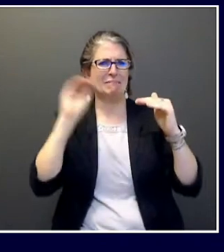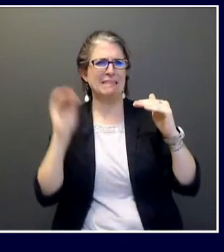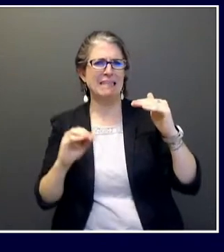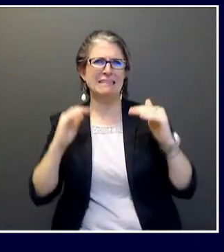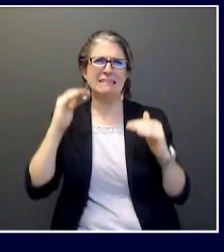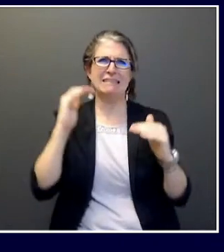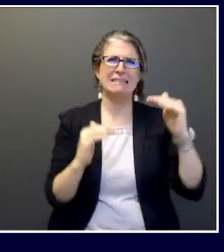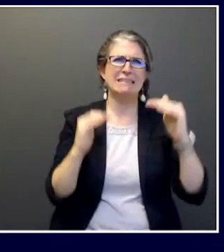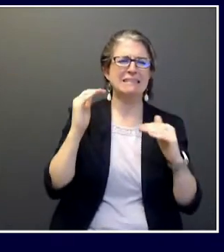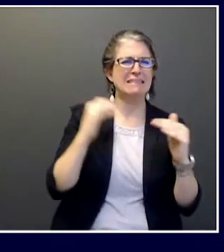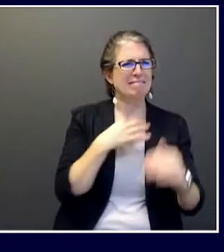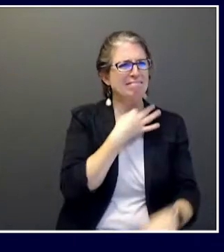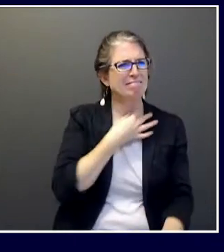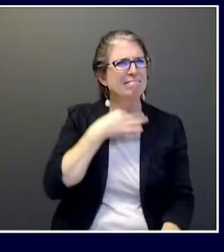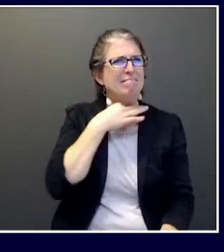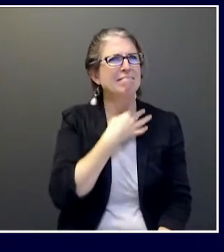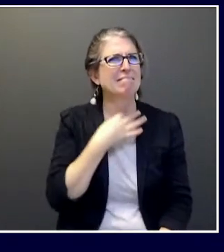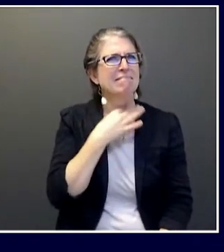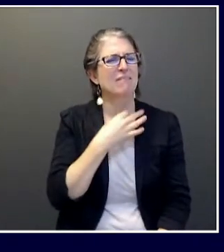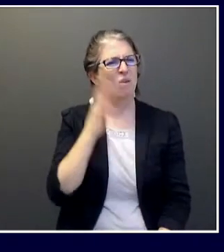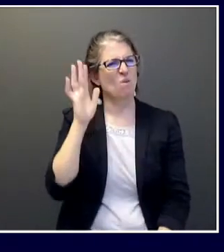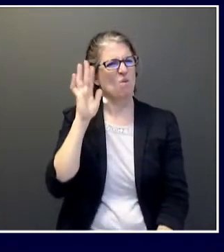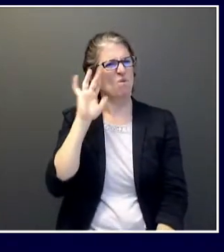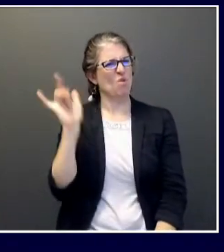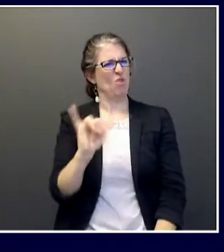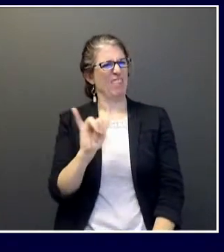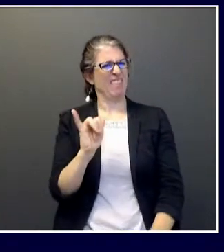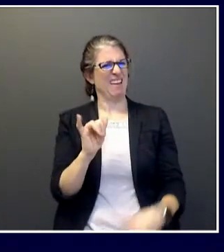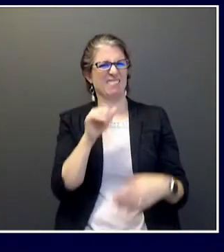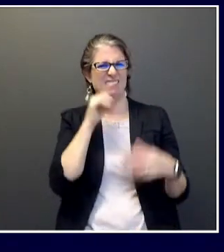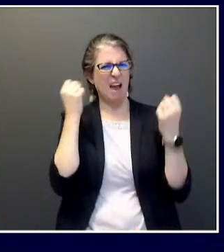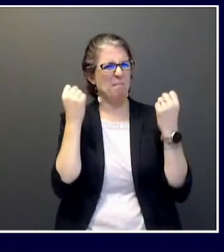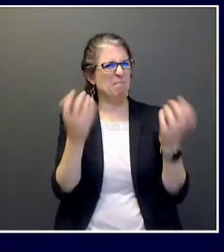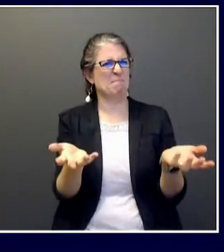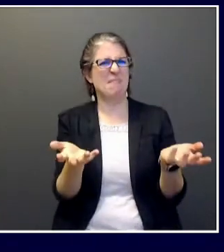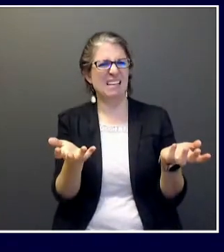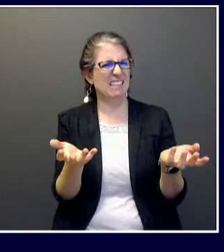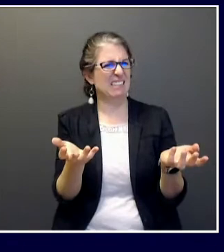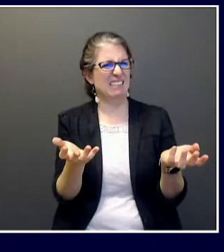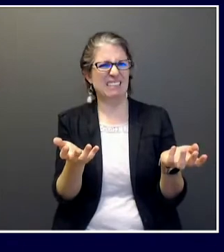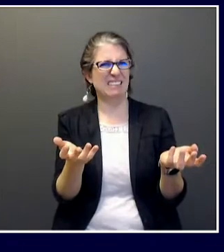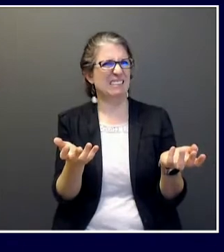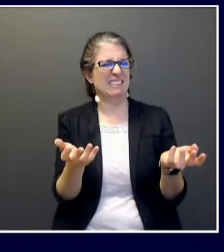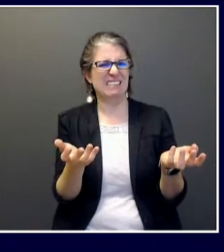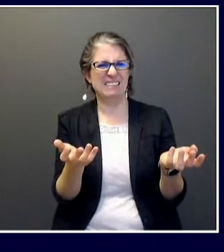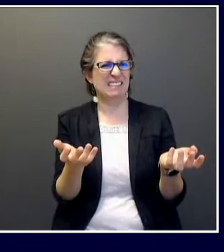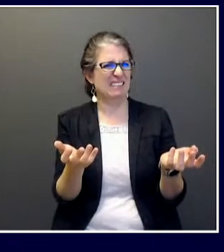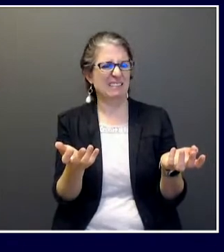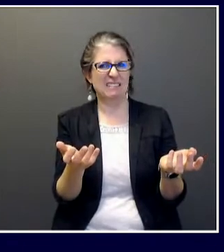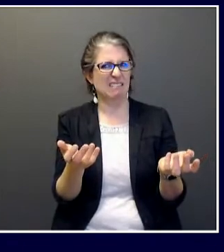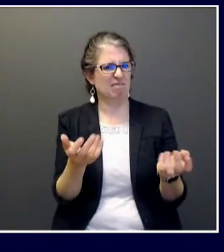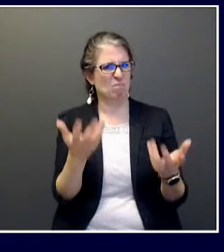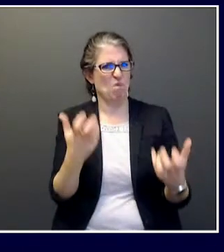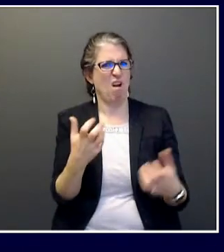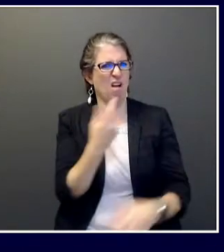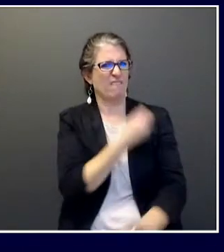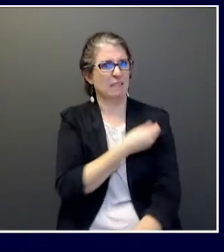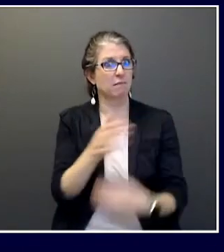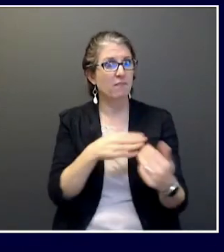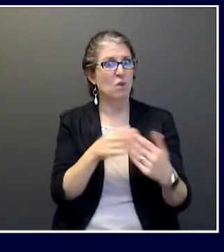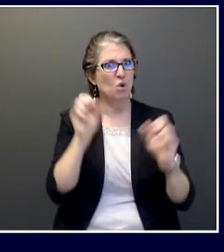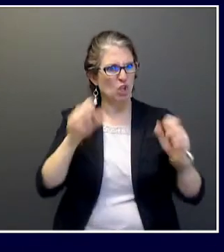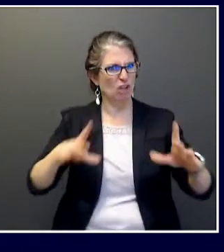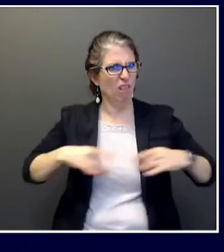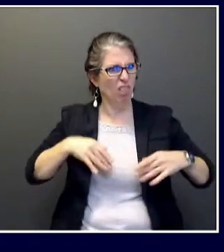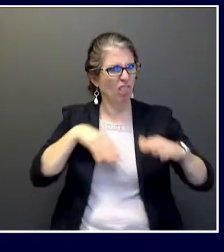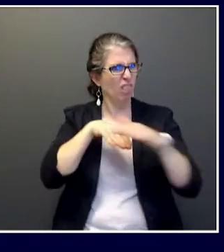don't want to downplay the numbers, but I just wanted to kind of get your sense on what do you make of those numbers when you see that